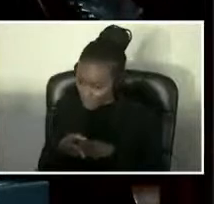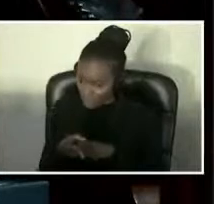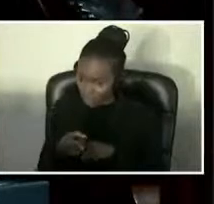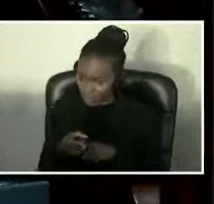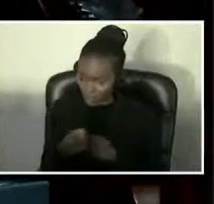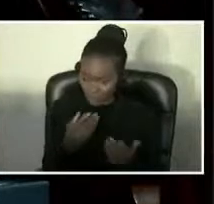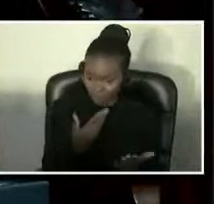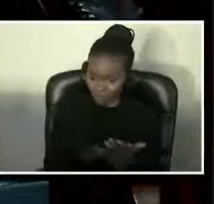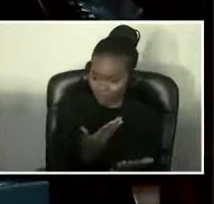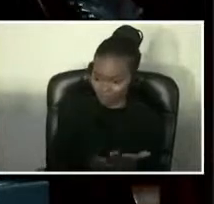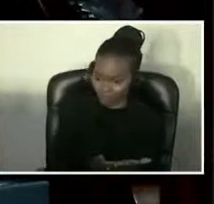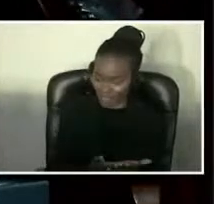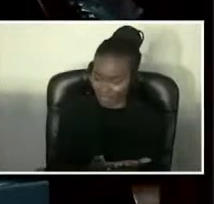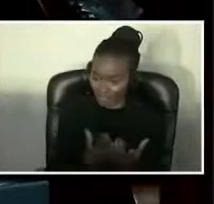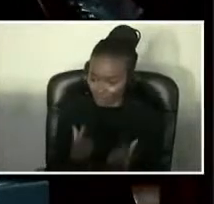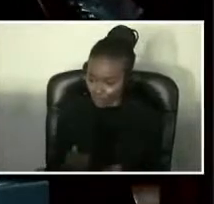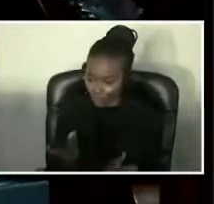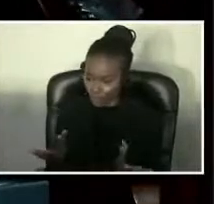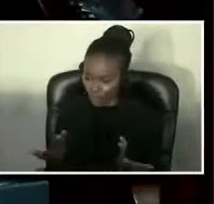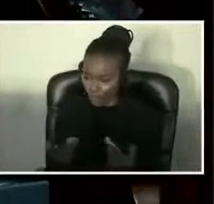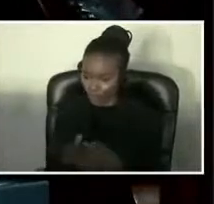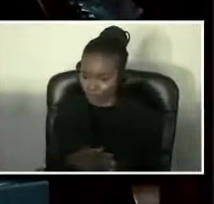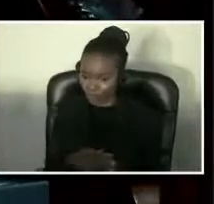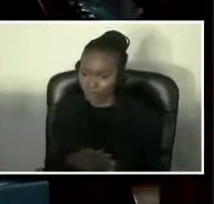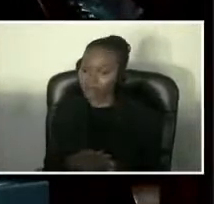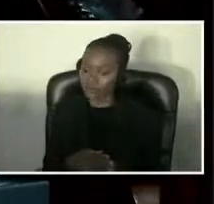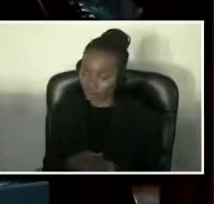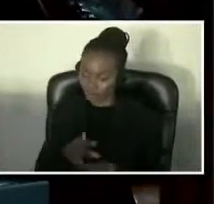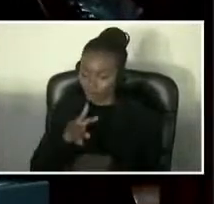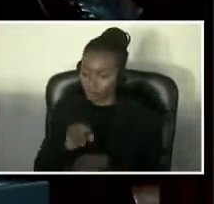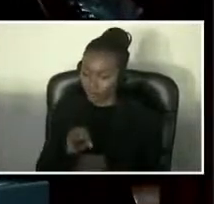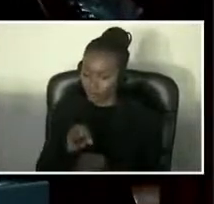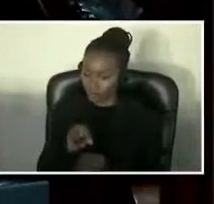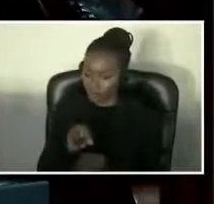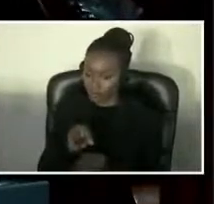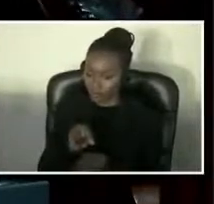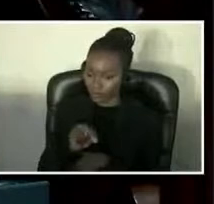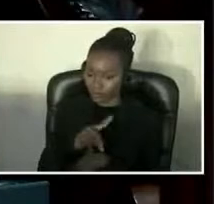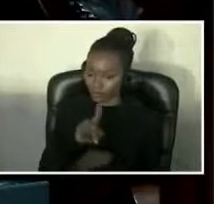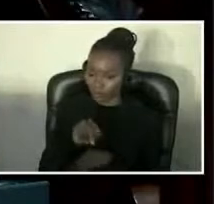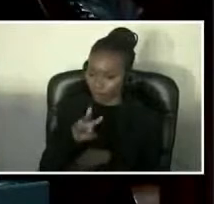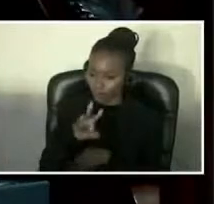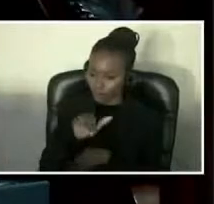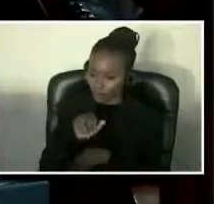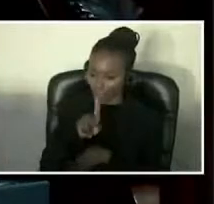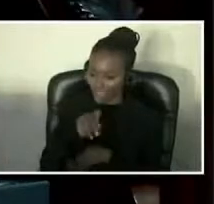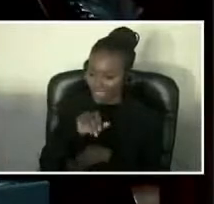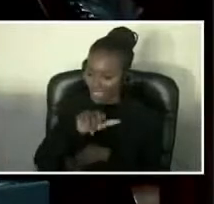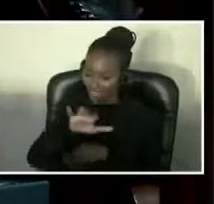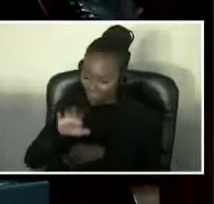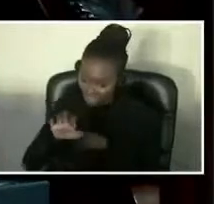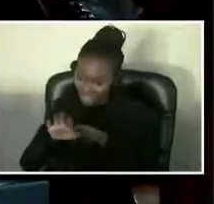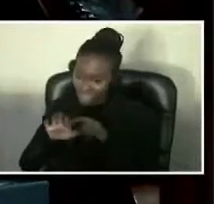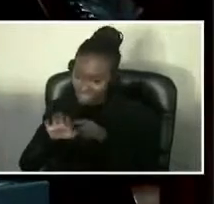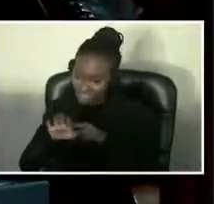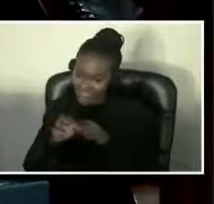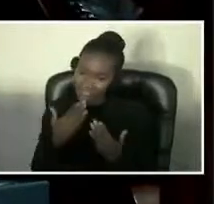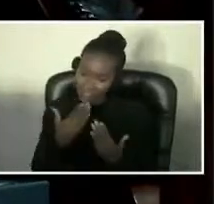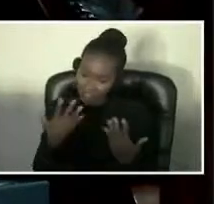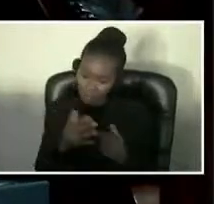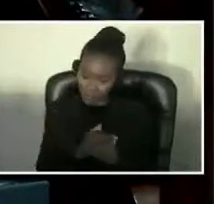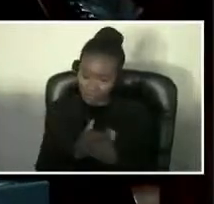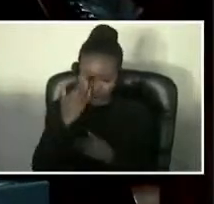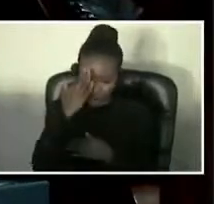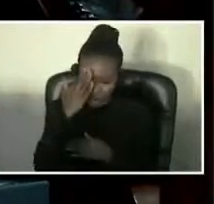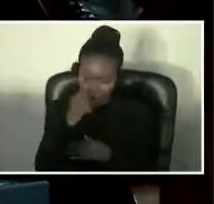implement uh to implement it you know if members could learn from what you have just done